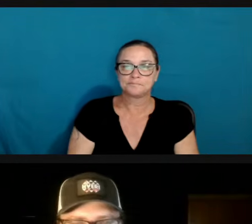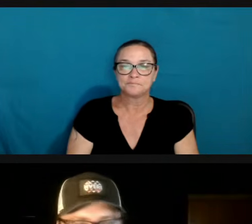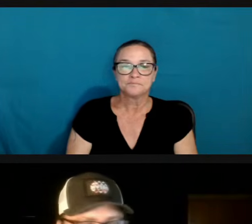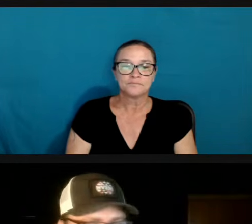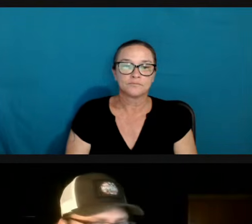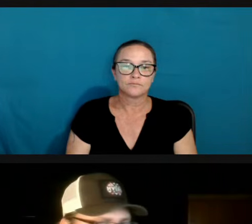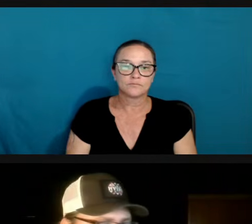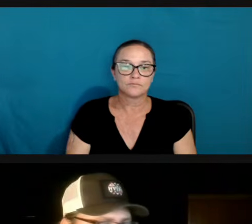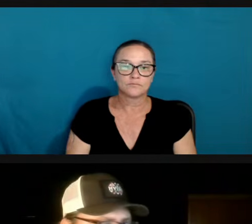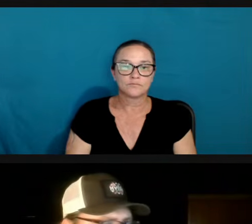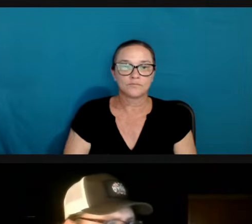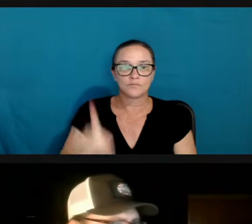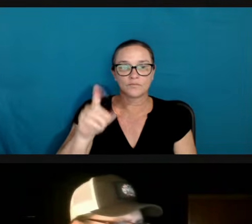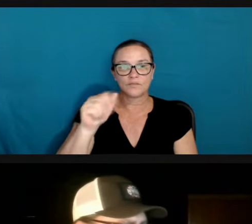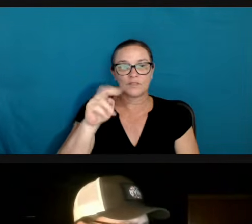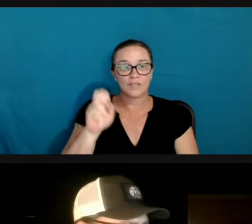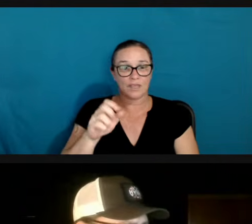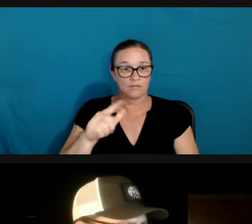Dane, help me out here for a second.